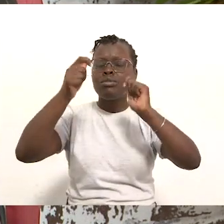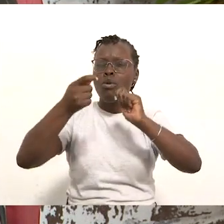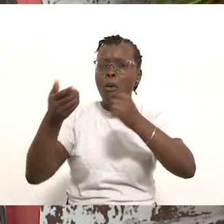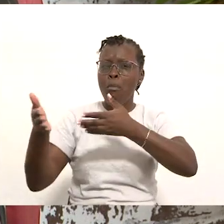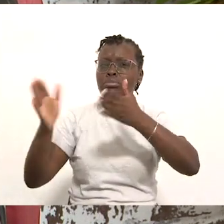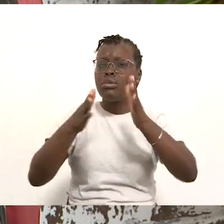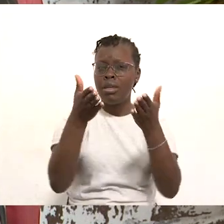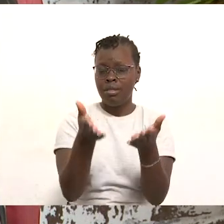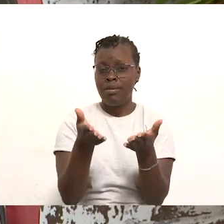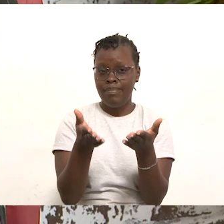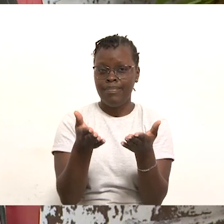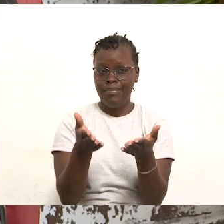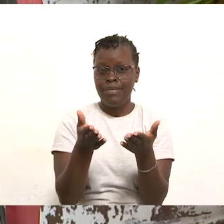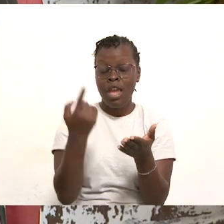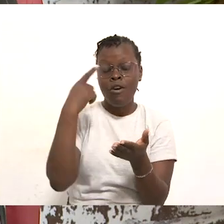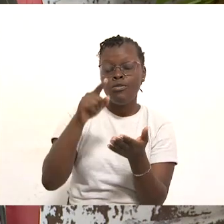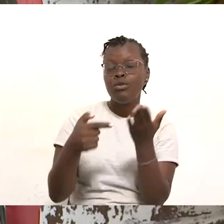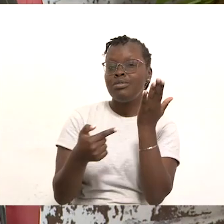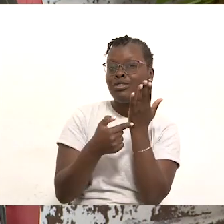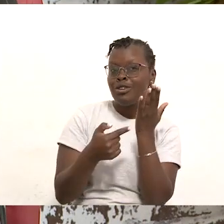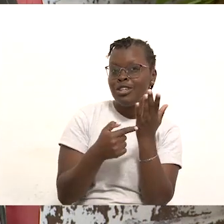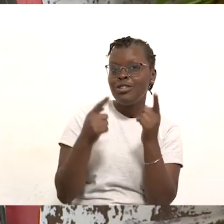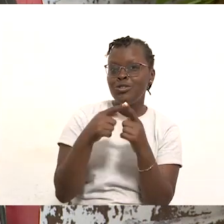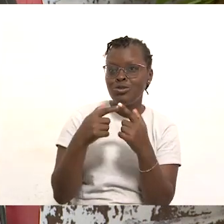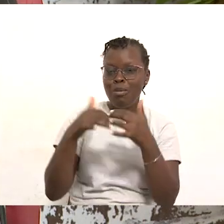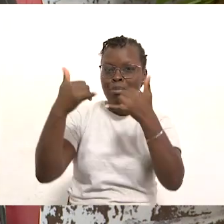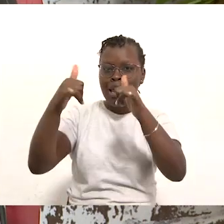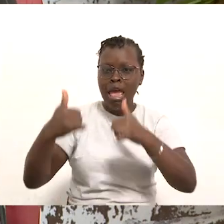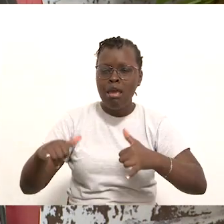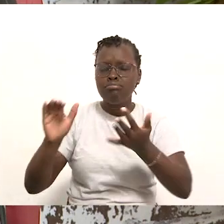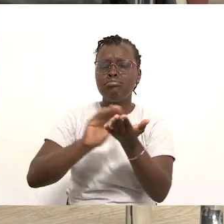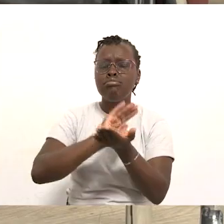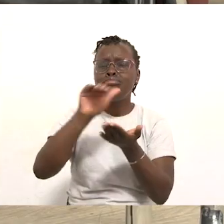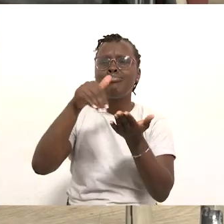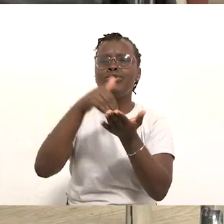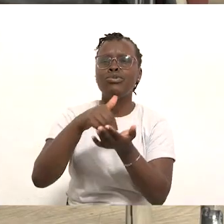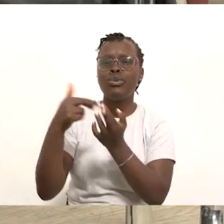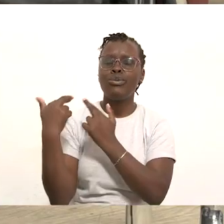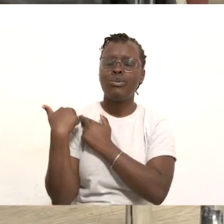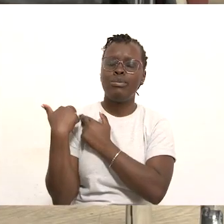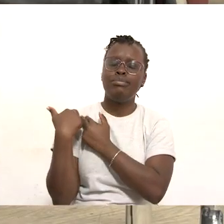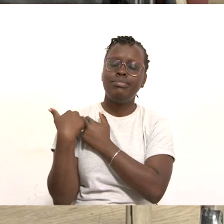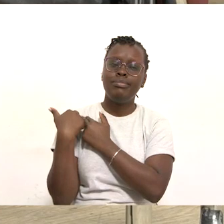opportunity for technology to play a central role in shaping the future of education.